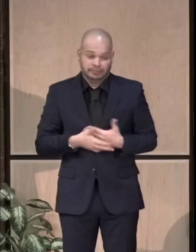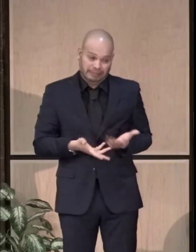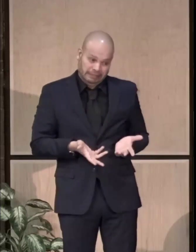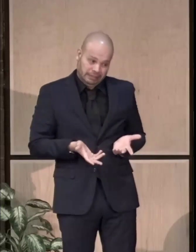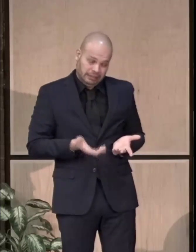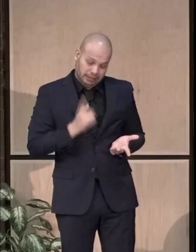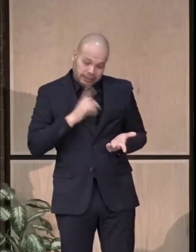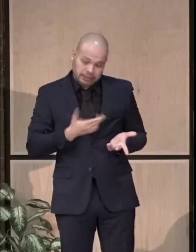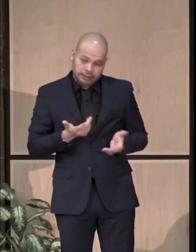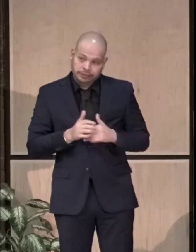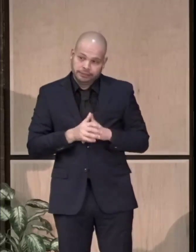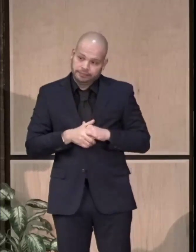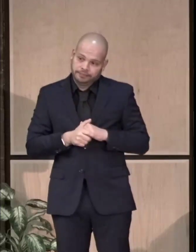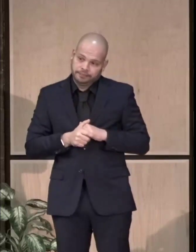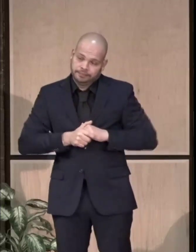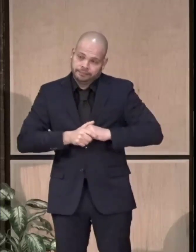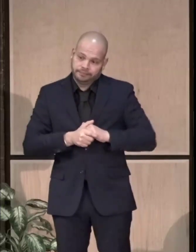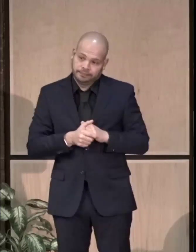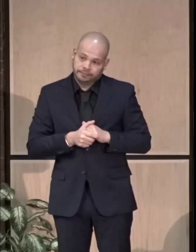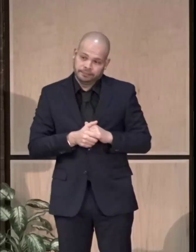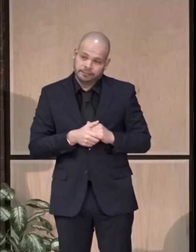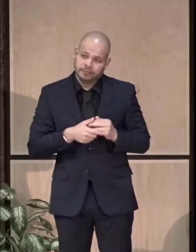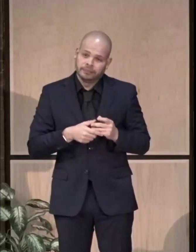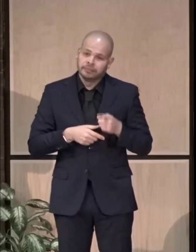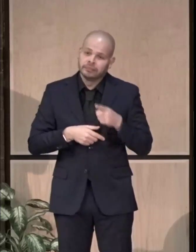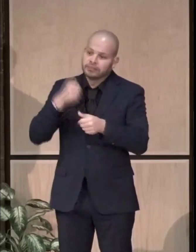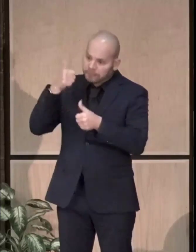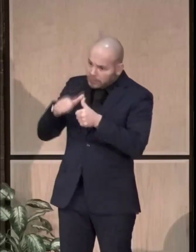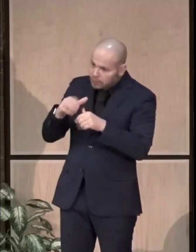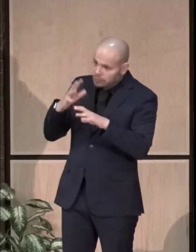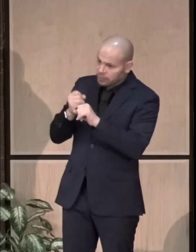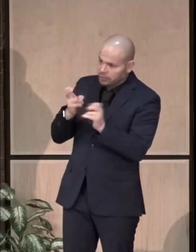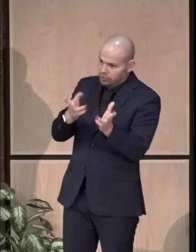Well, no, you were talking about the conversation that he had. I was before,